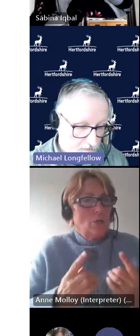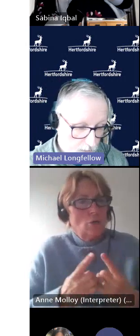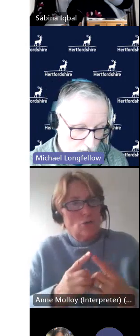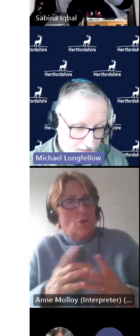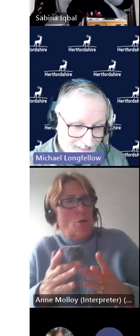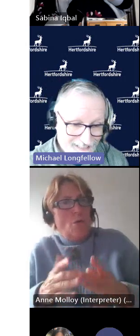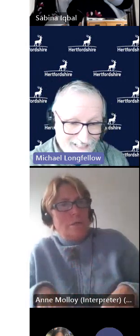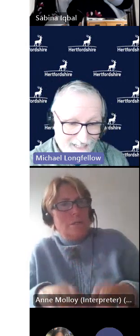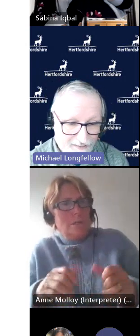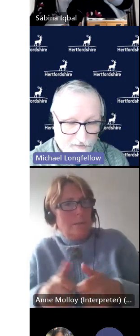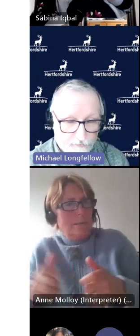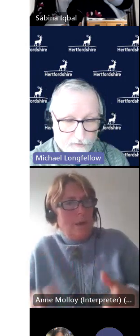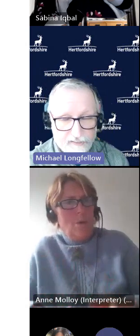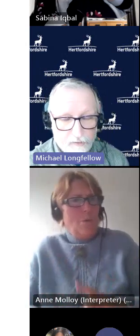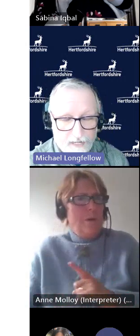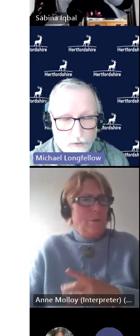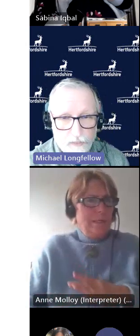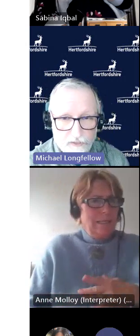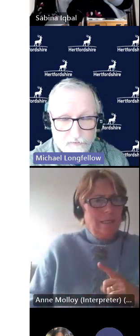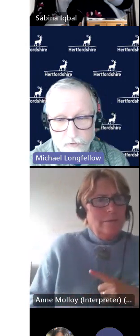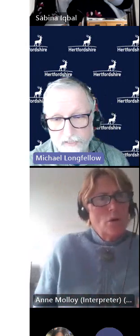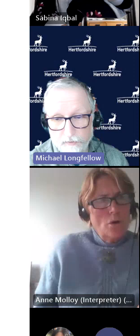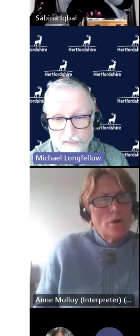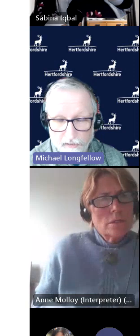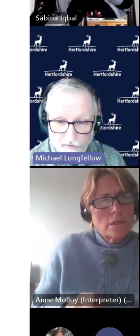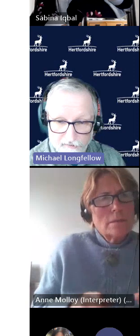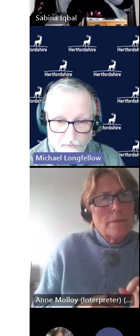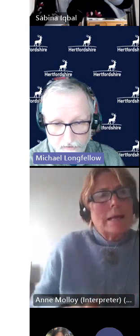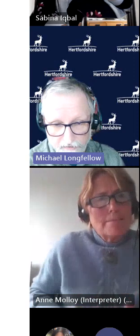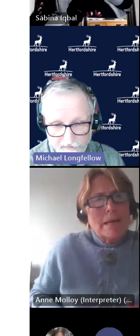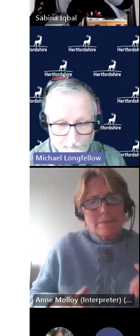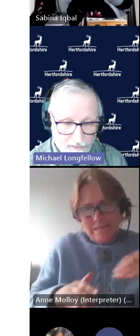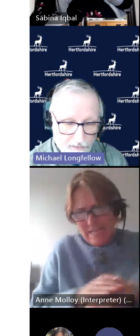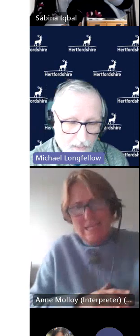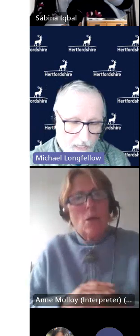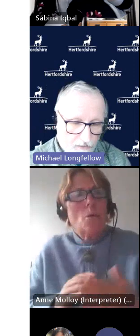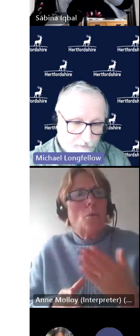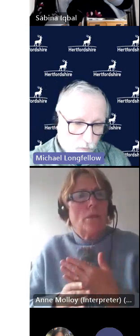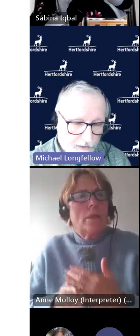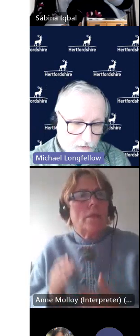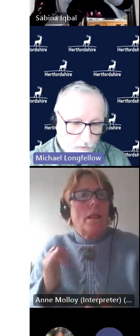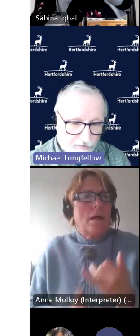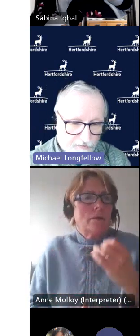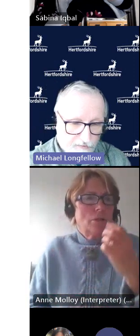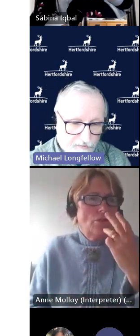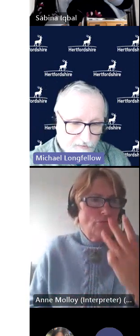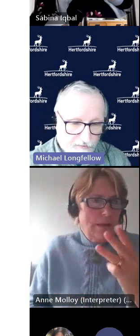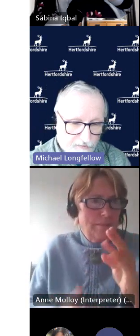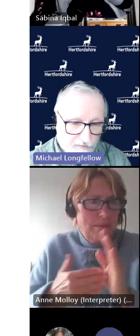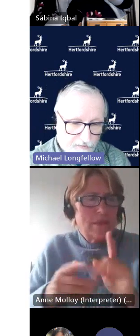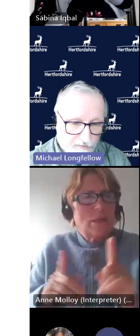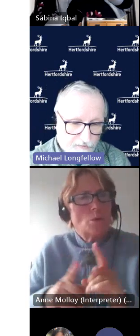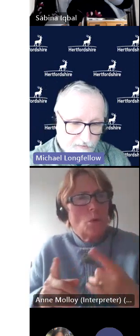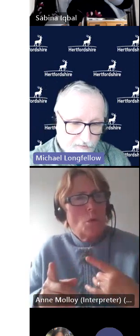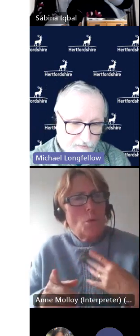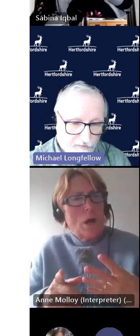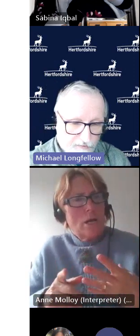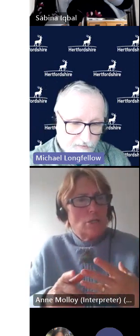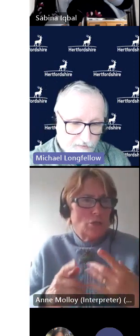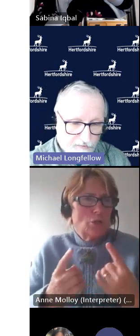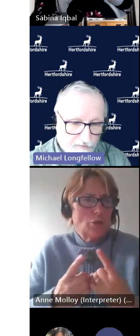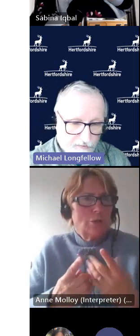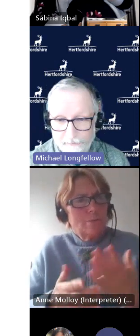agreement is required is for a starter pack, you need to have moved in within the last 3 months. And for white goods, we like to see the tenancy agreement to make